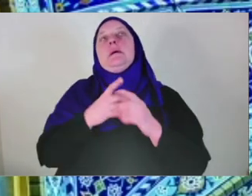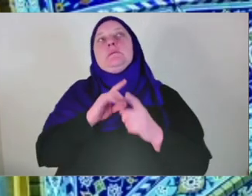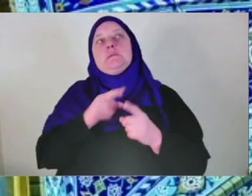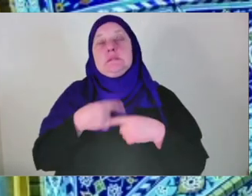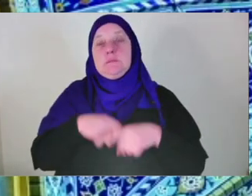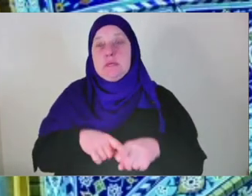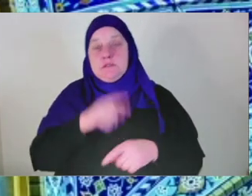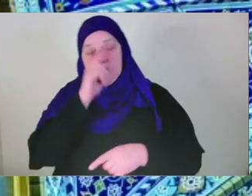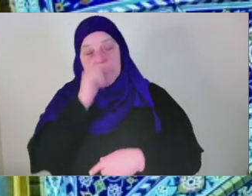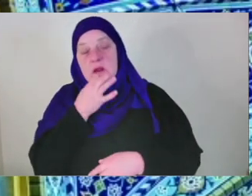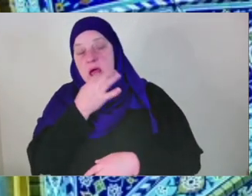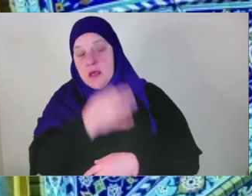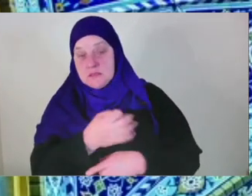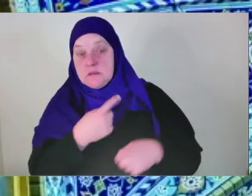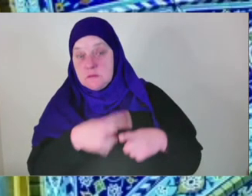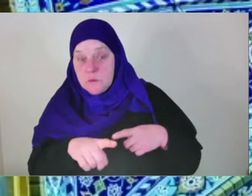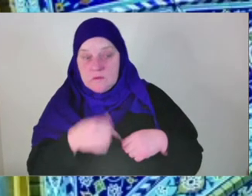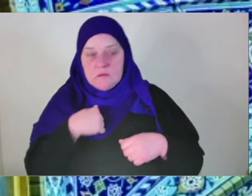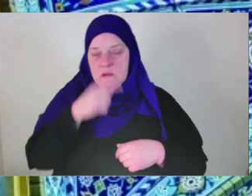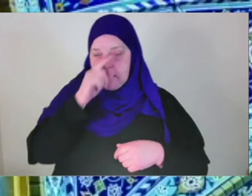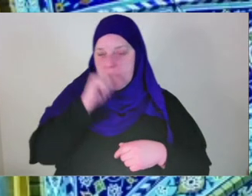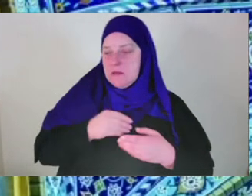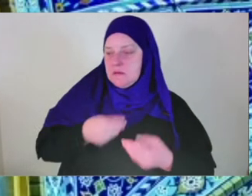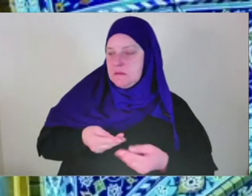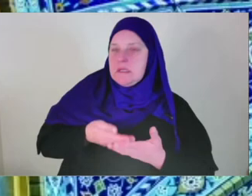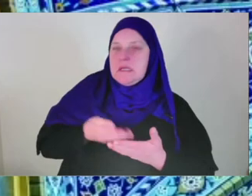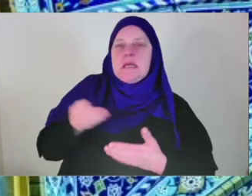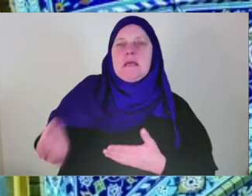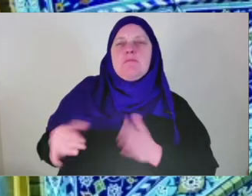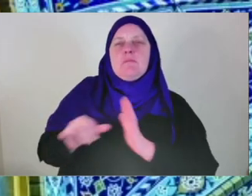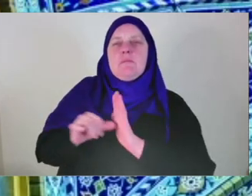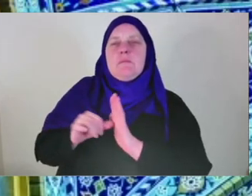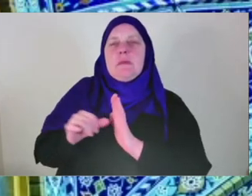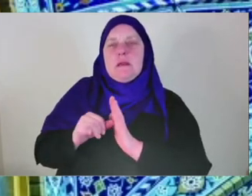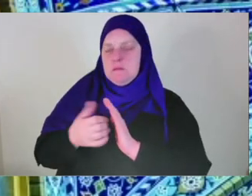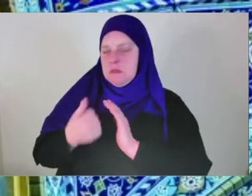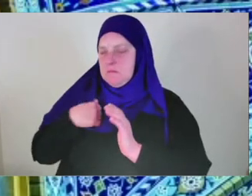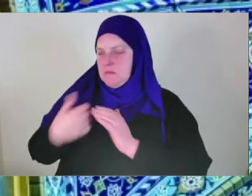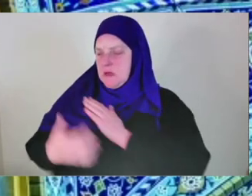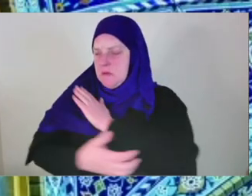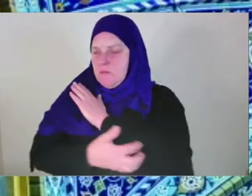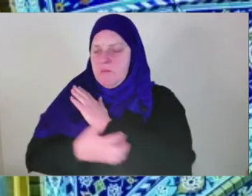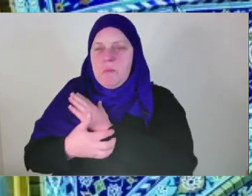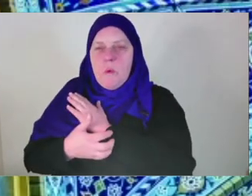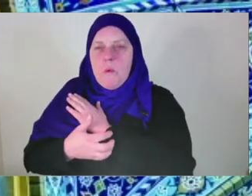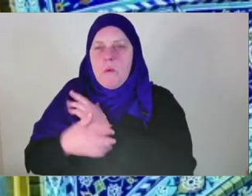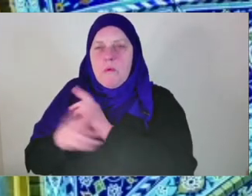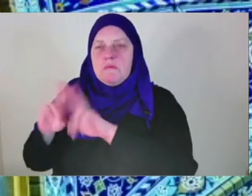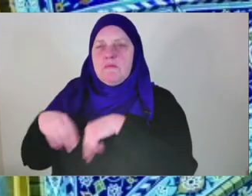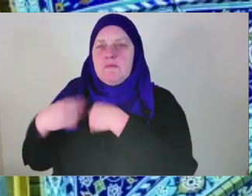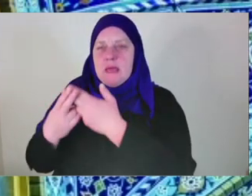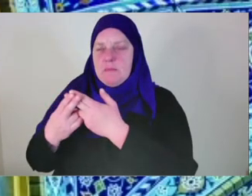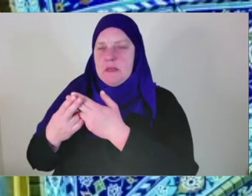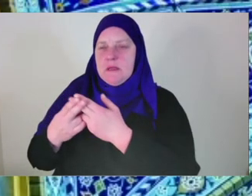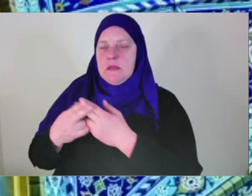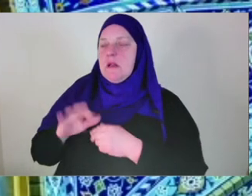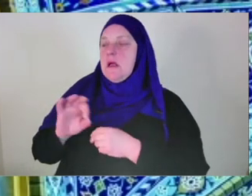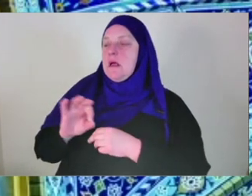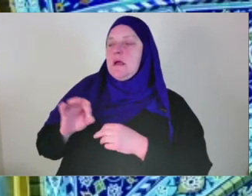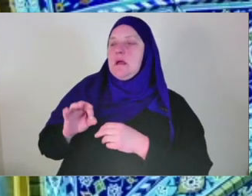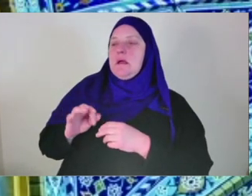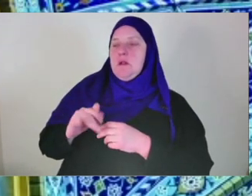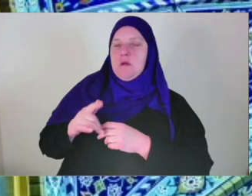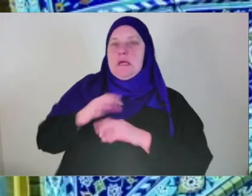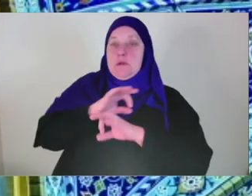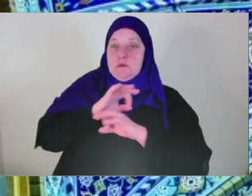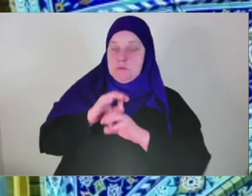obligation to pay them, and if they're Sayyid, or some relatives among, your family relatives, whether in Australia or